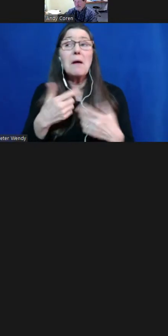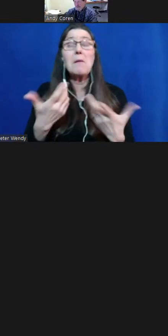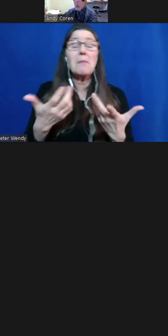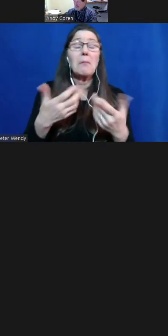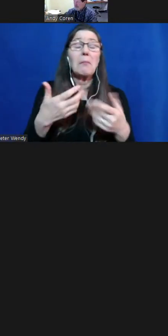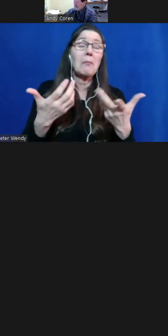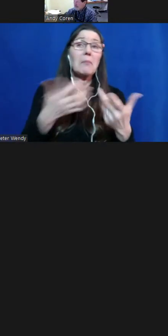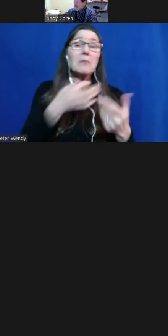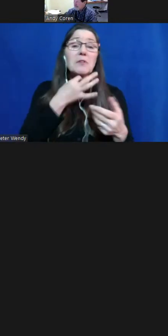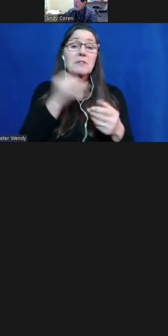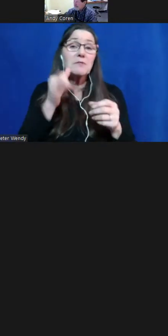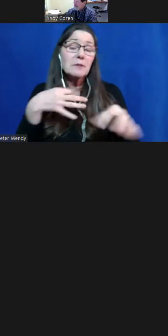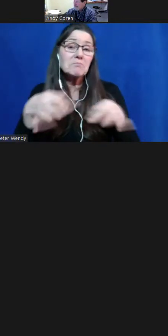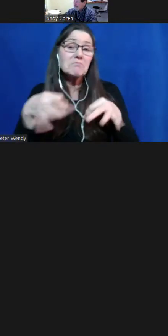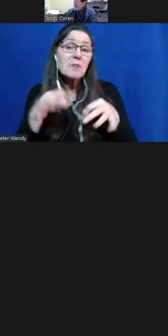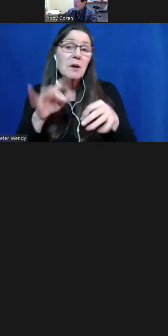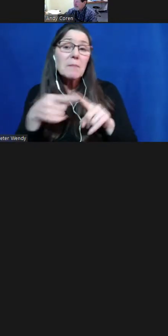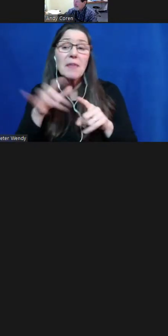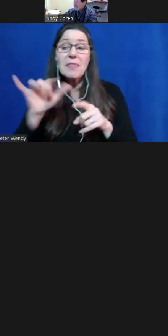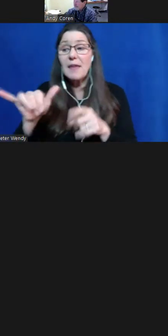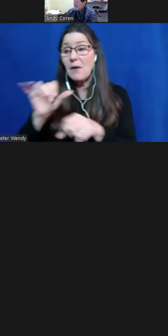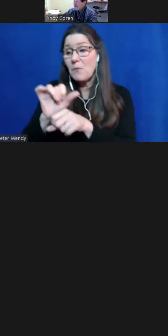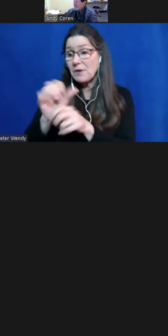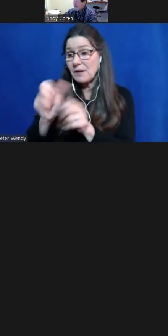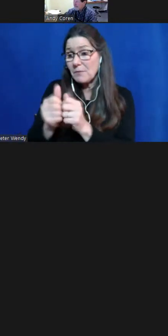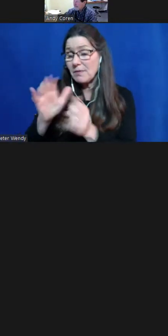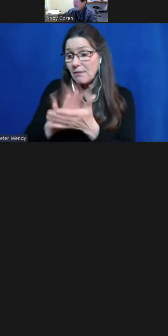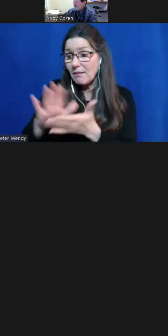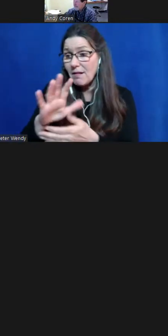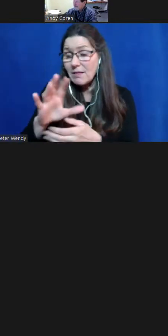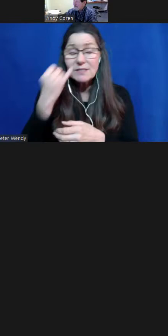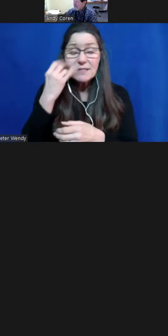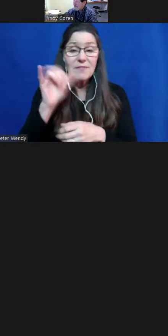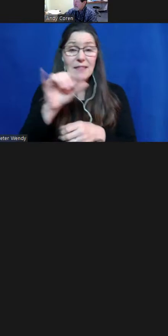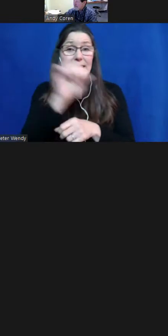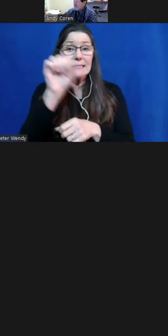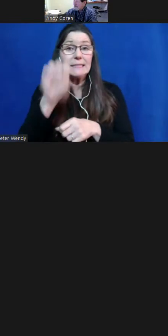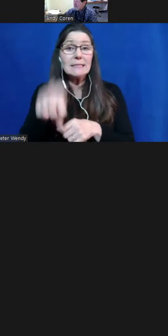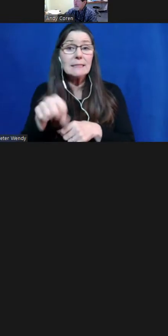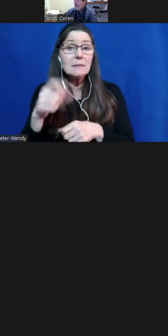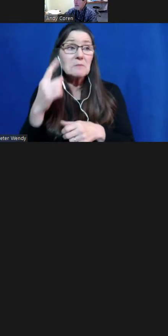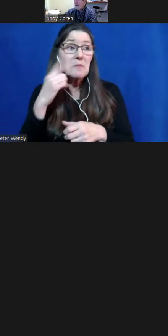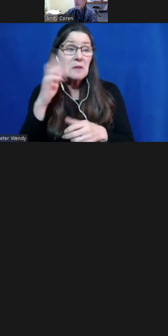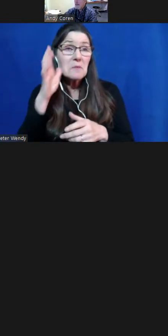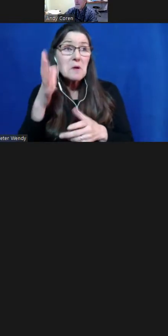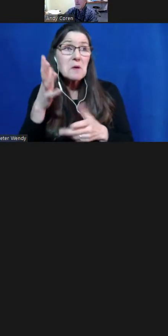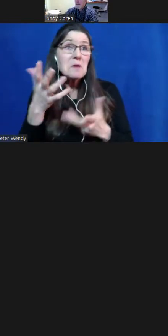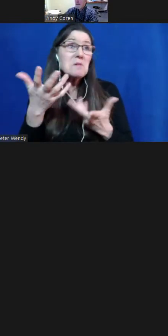the college, and if that is a system that you see sort of